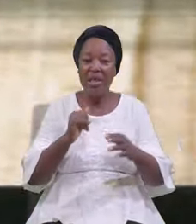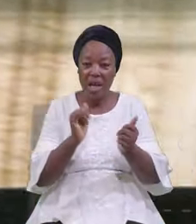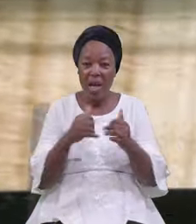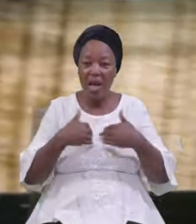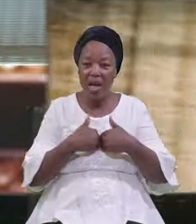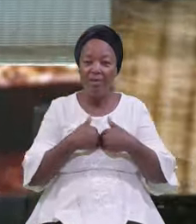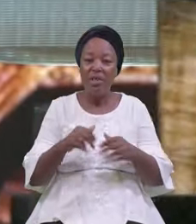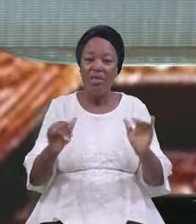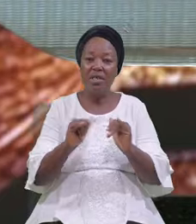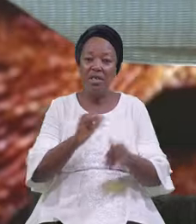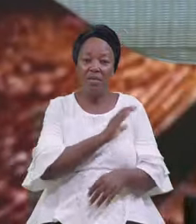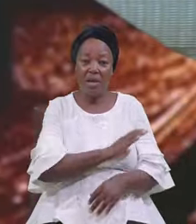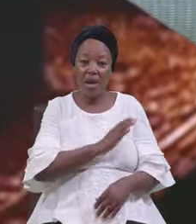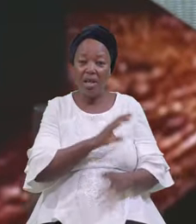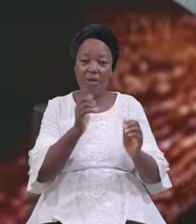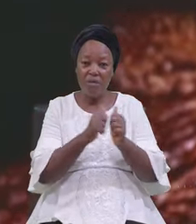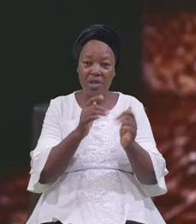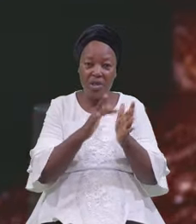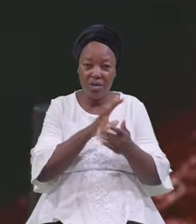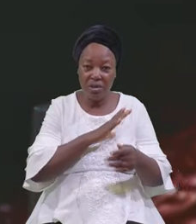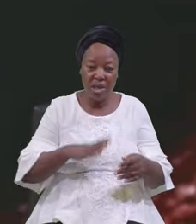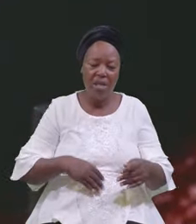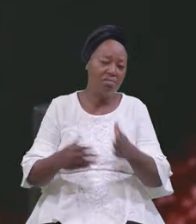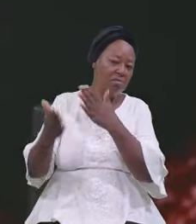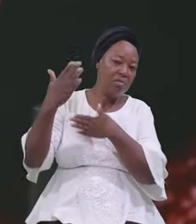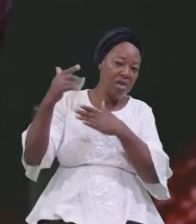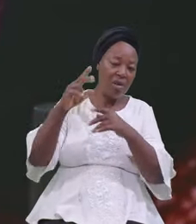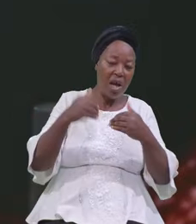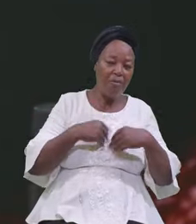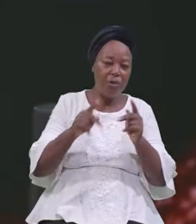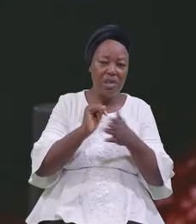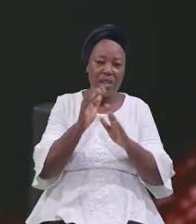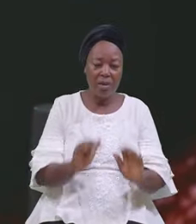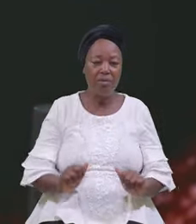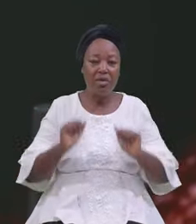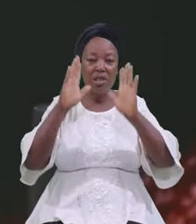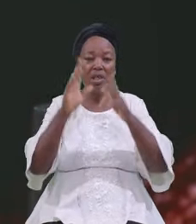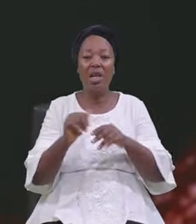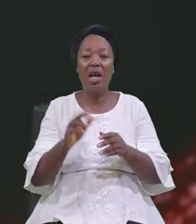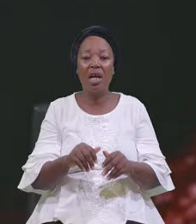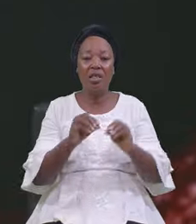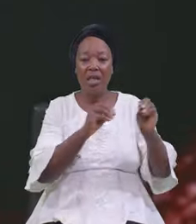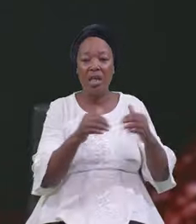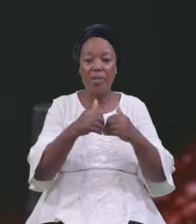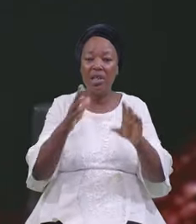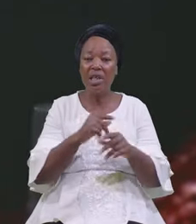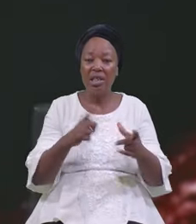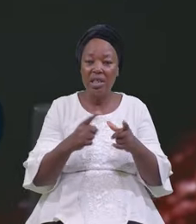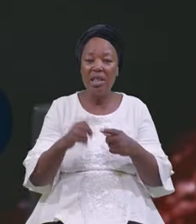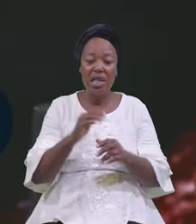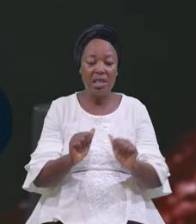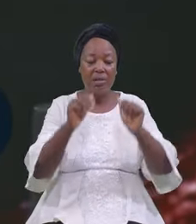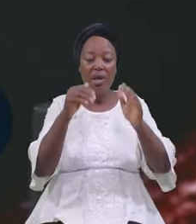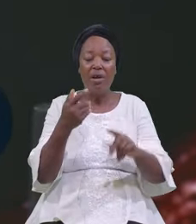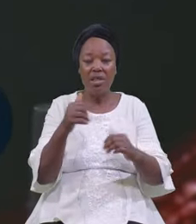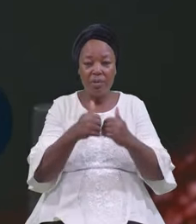Those days in Israel, they are the people that were committed, consecrated, set apart, and separated, severed from the